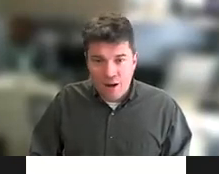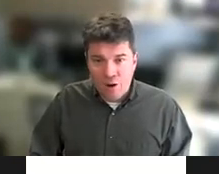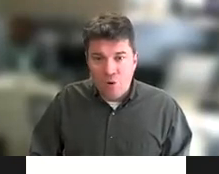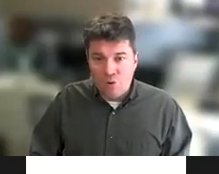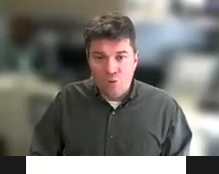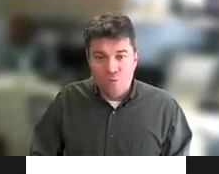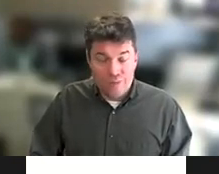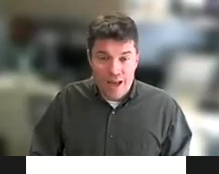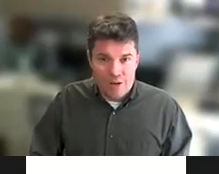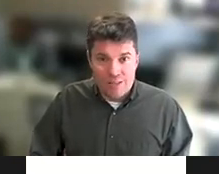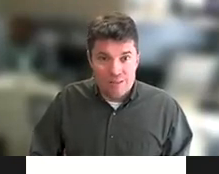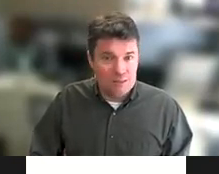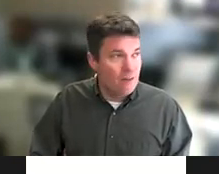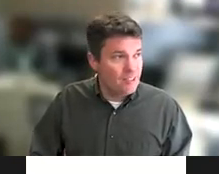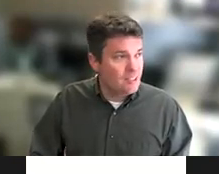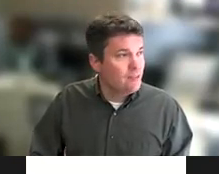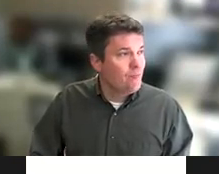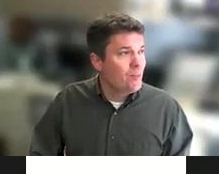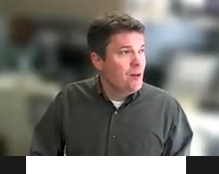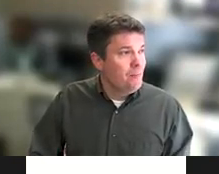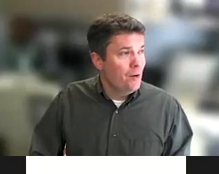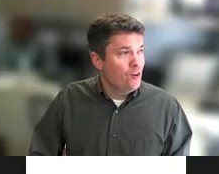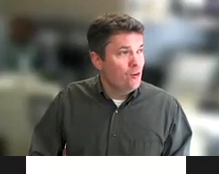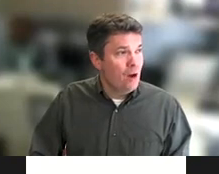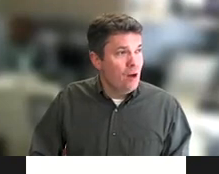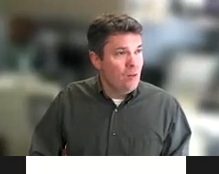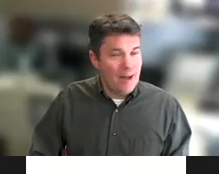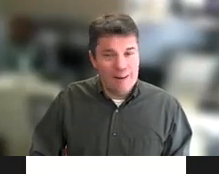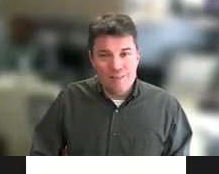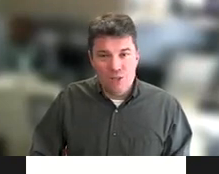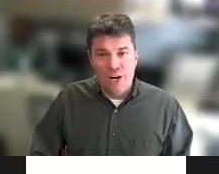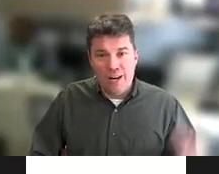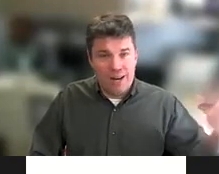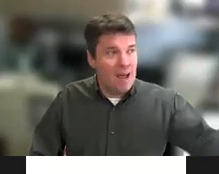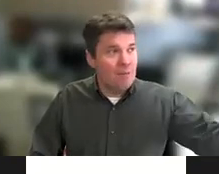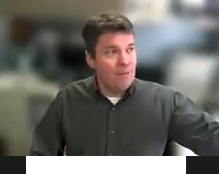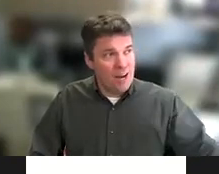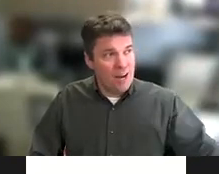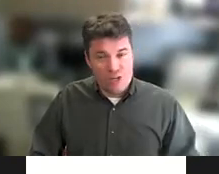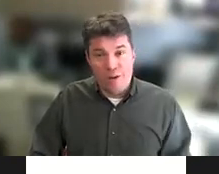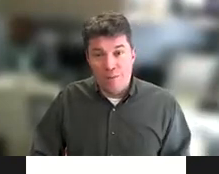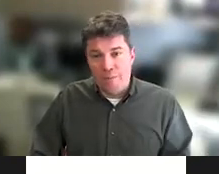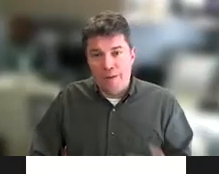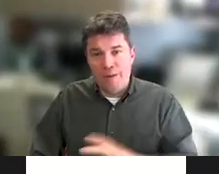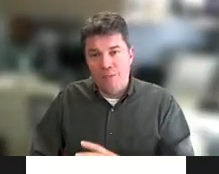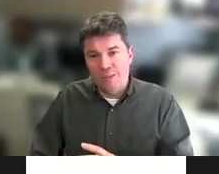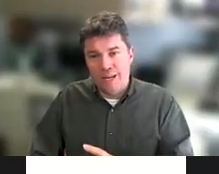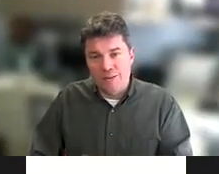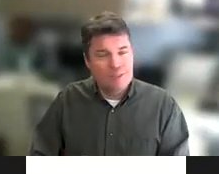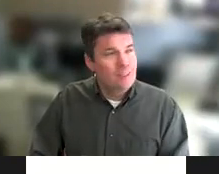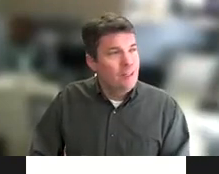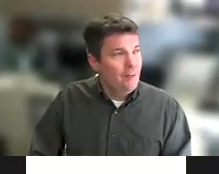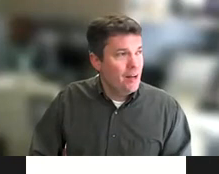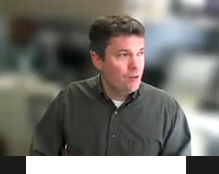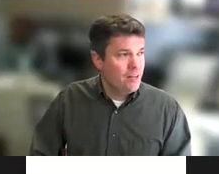if from high to low to loudness to softness. But if you're below that, you're going to need amplification to be able to pick up